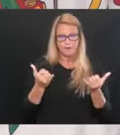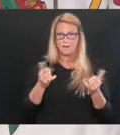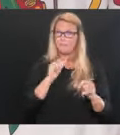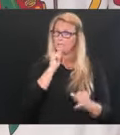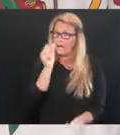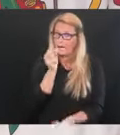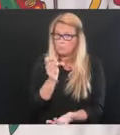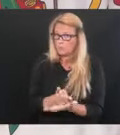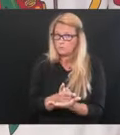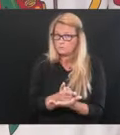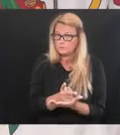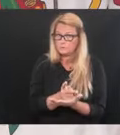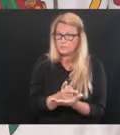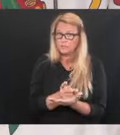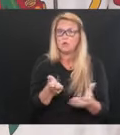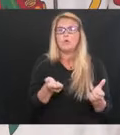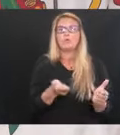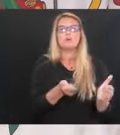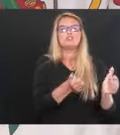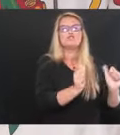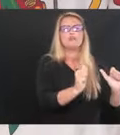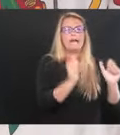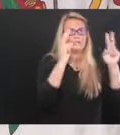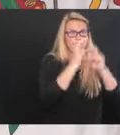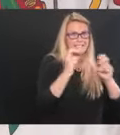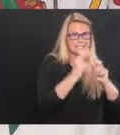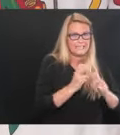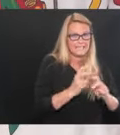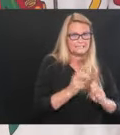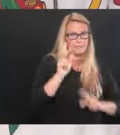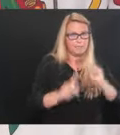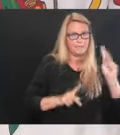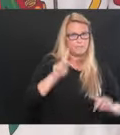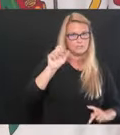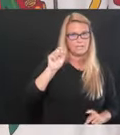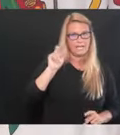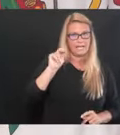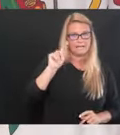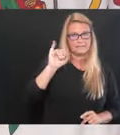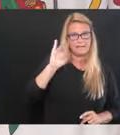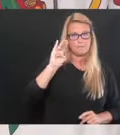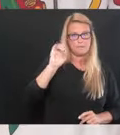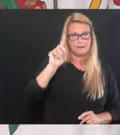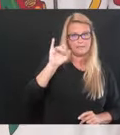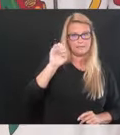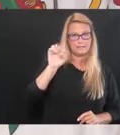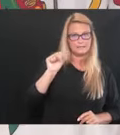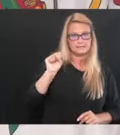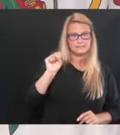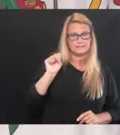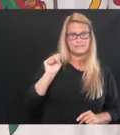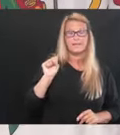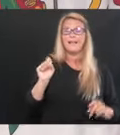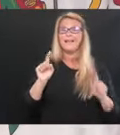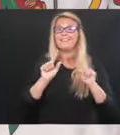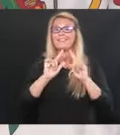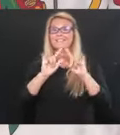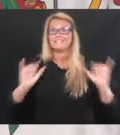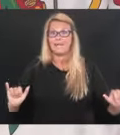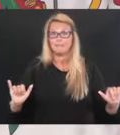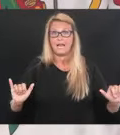we're trying to do assessment on antibodies and everything. And at the same time, we're trying to get